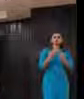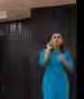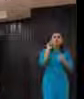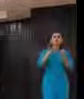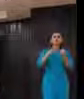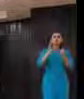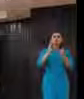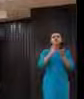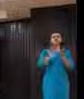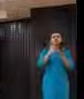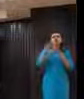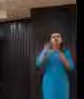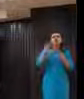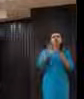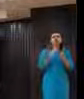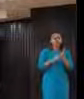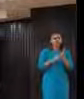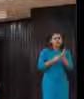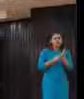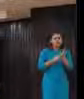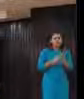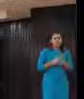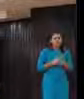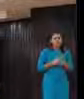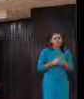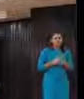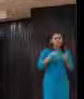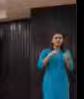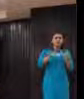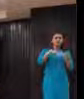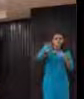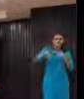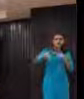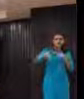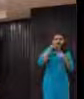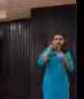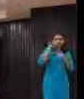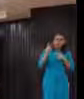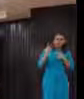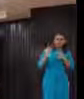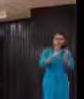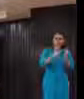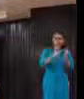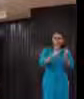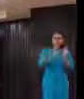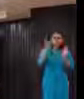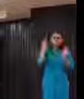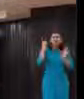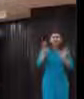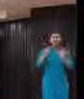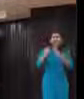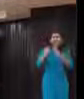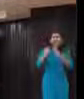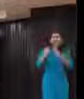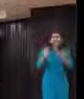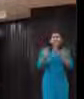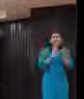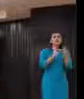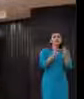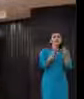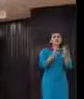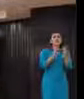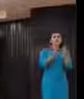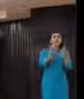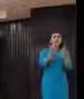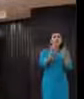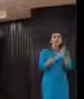example of asymmetric federalism. That is a state which has a different relationship with the union than most other states.